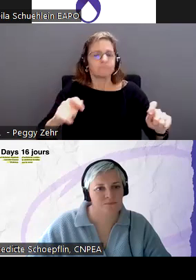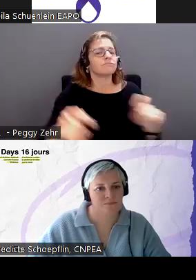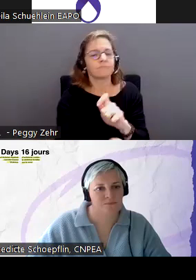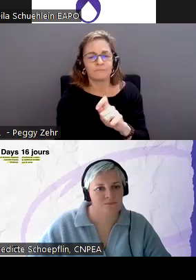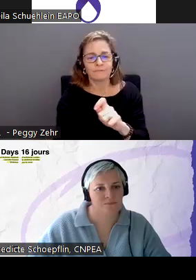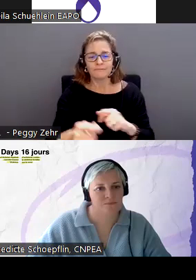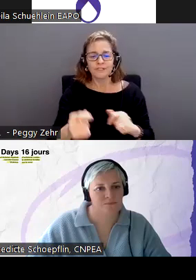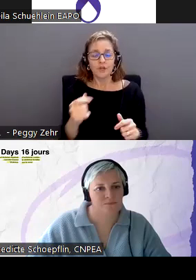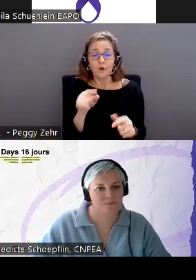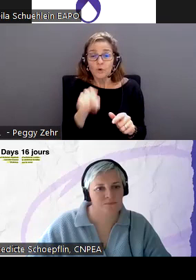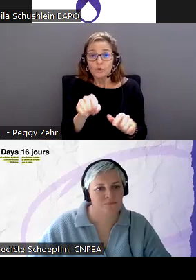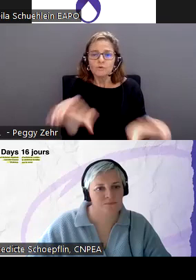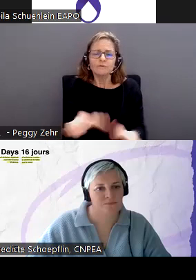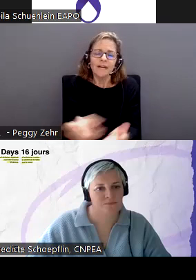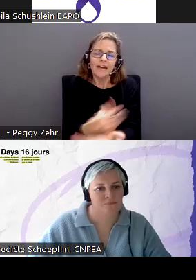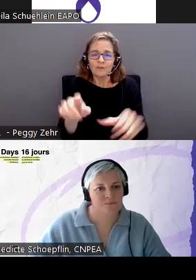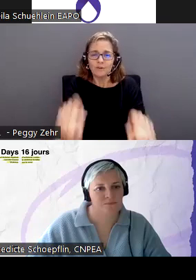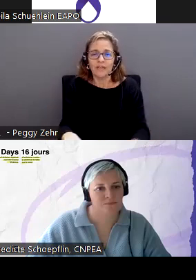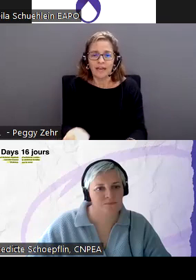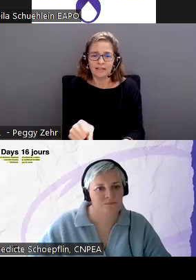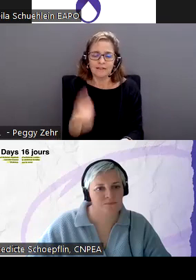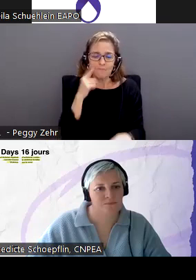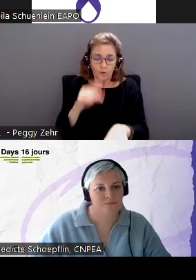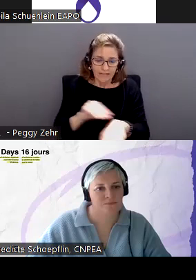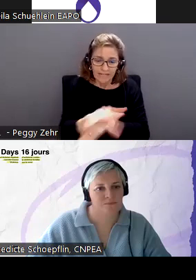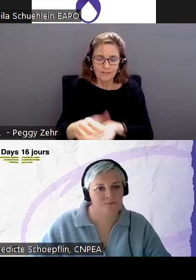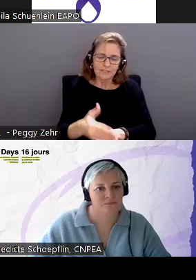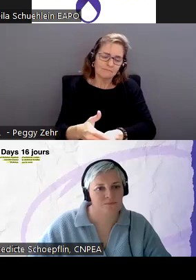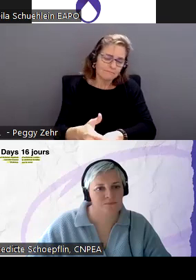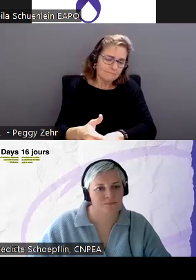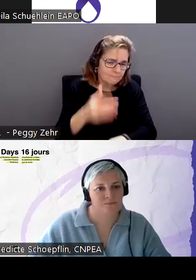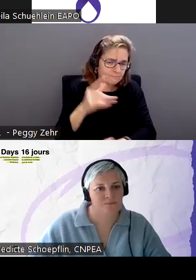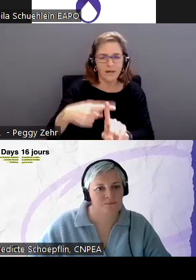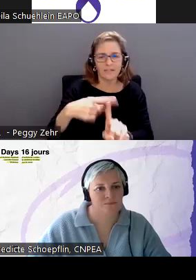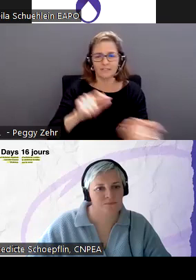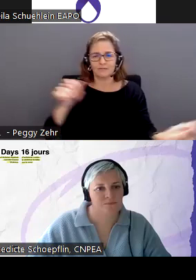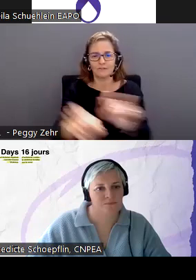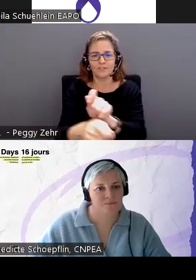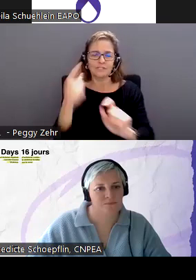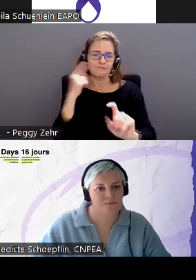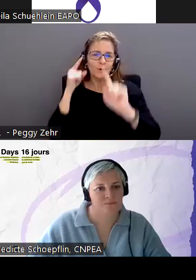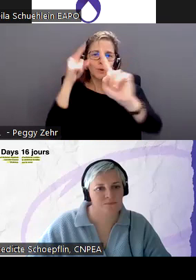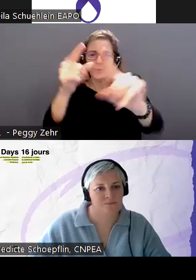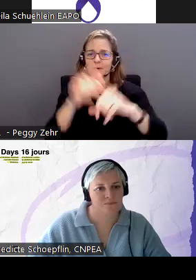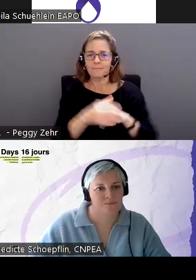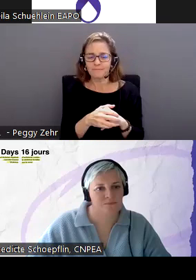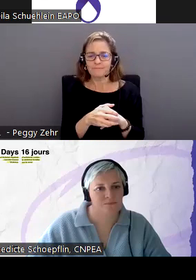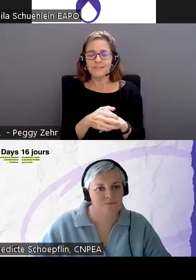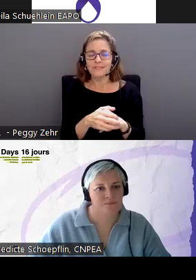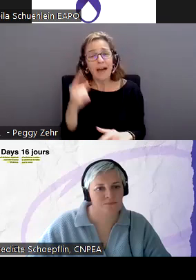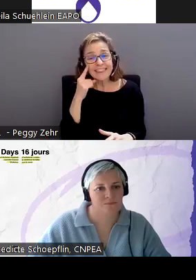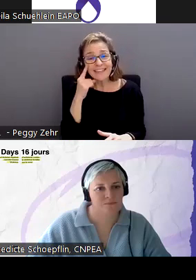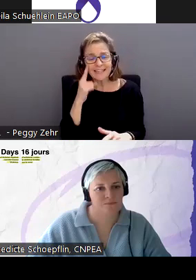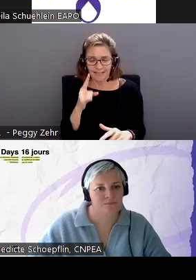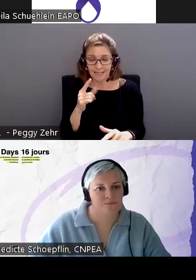influence change in the system, in the direction that we need to go. And to find that, you just have to think about why you do this work